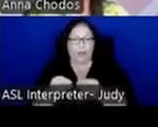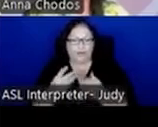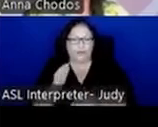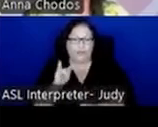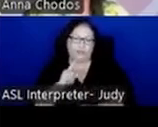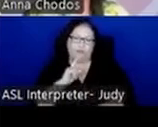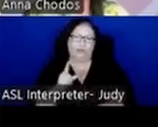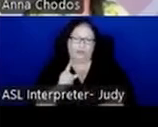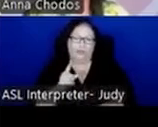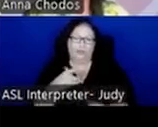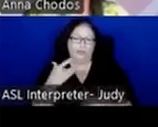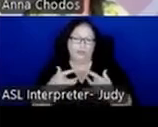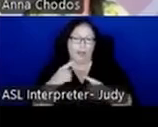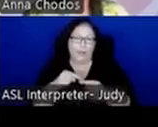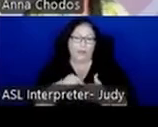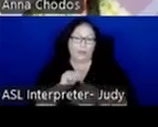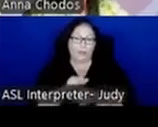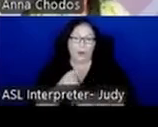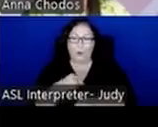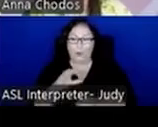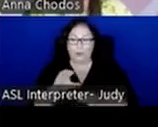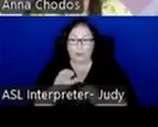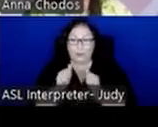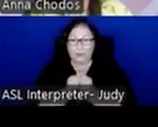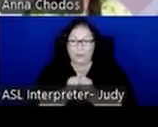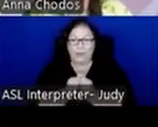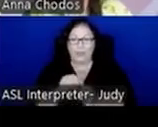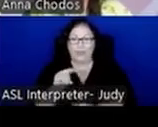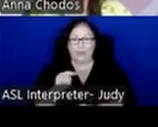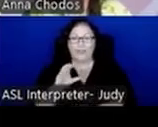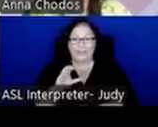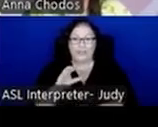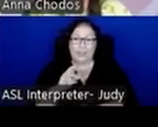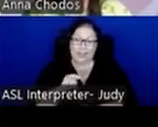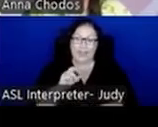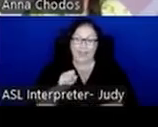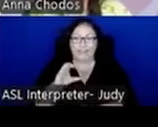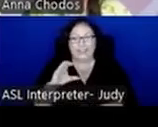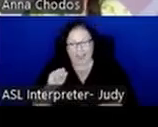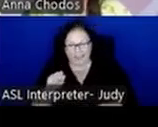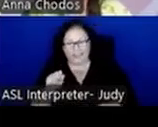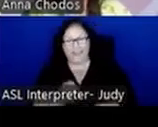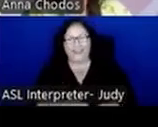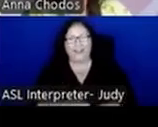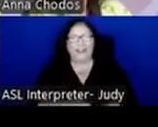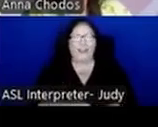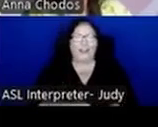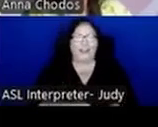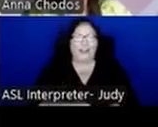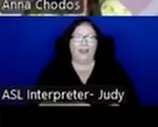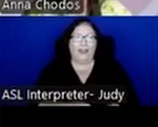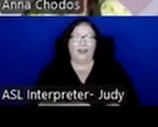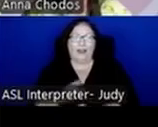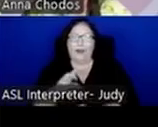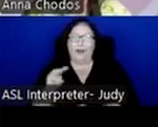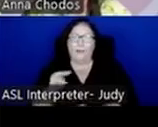that we get to do with the NSCS. And then just want to say